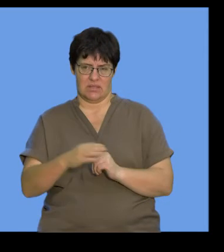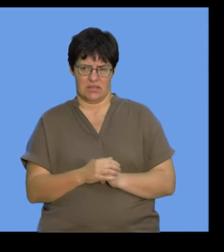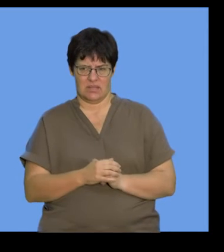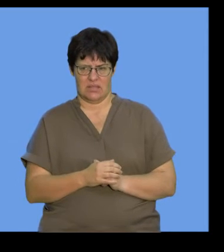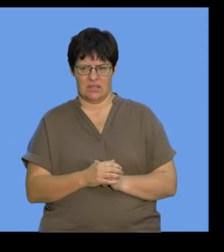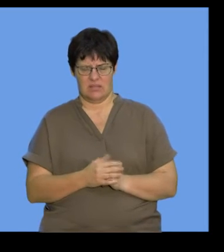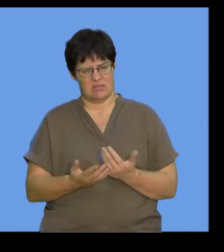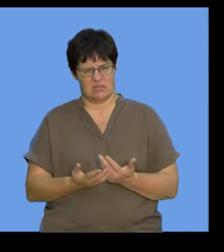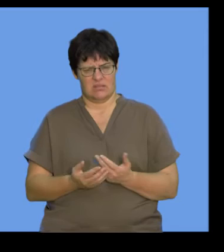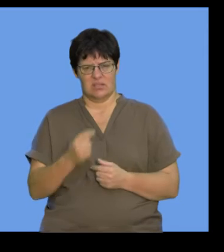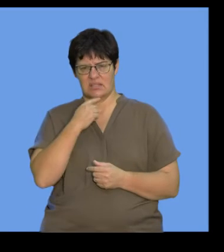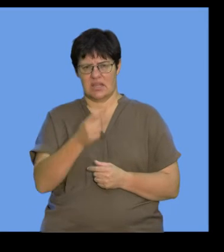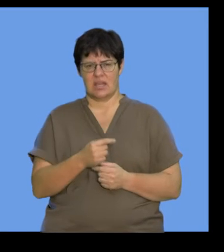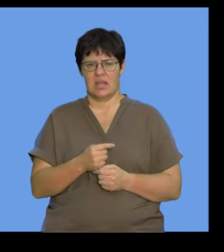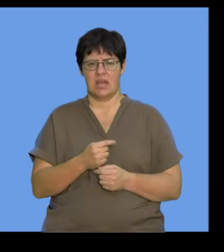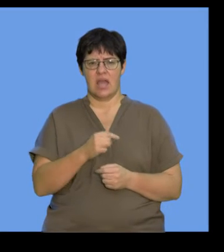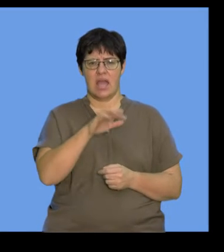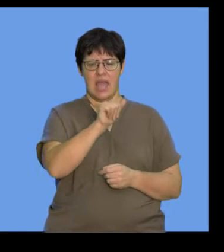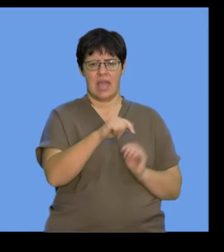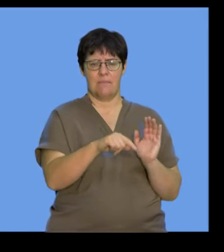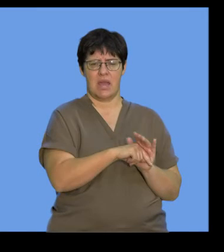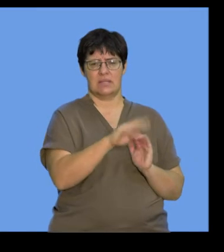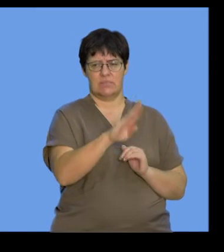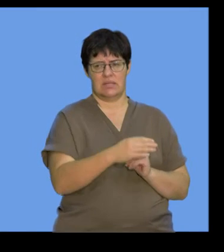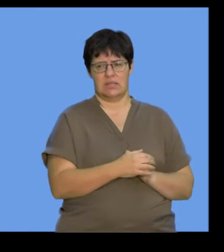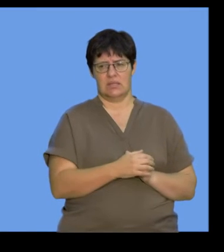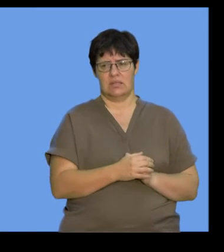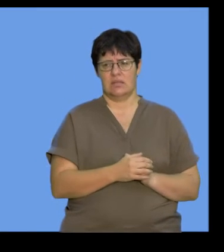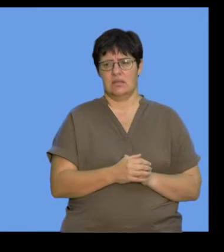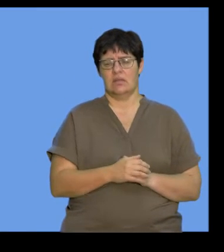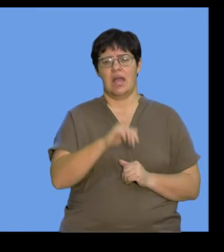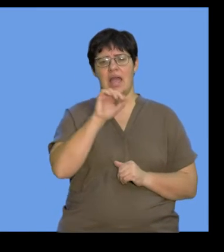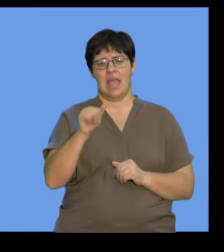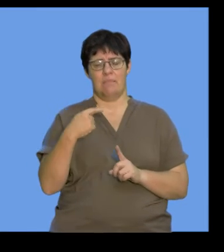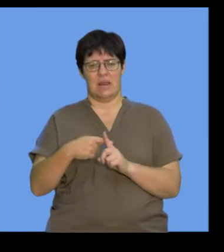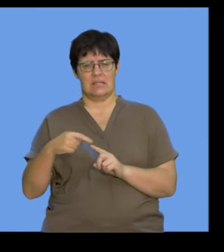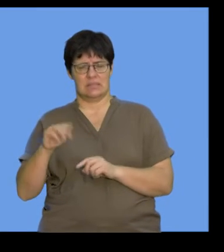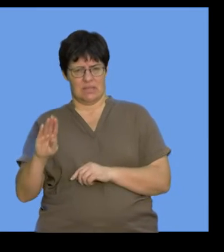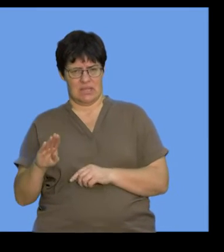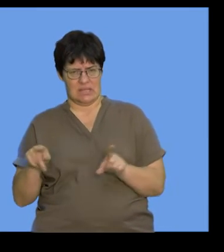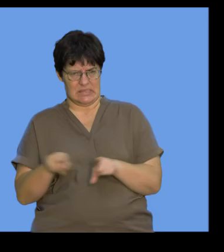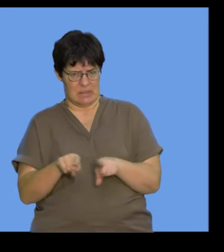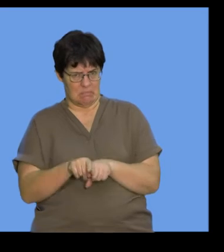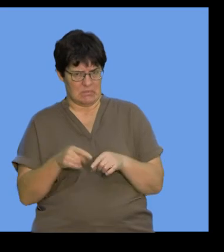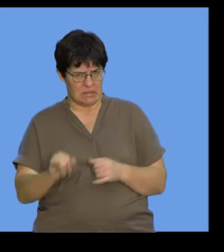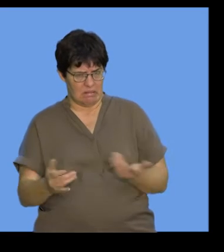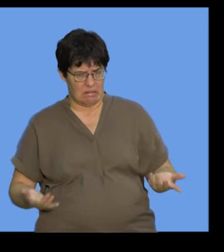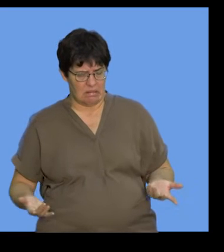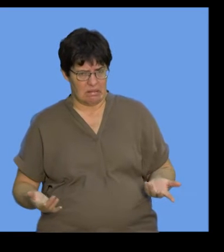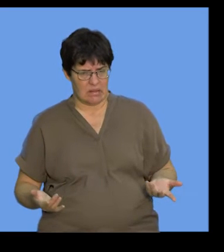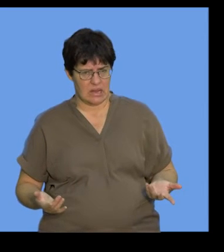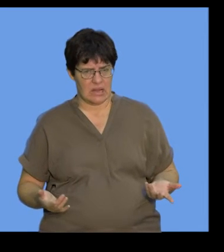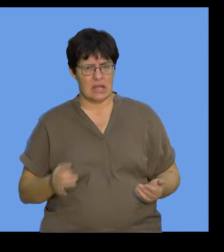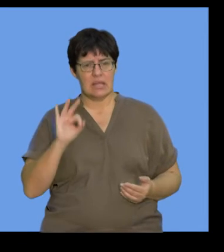me if it is a minus b into a plus b, is it still the same? Remember, guys,